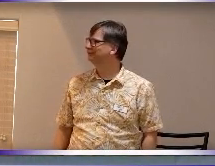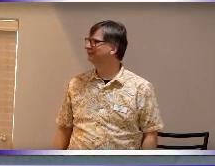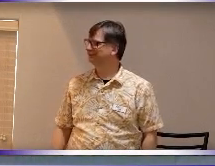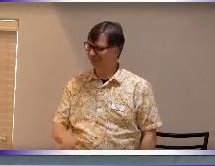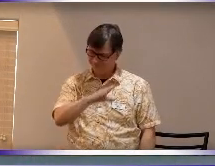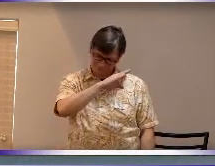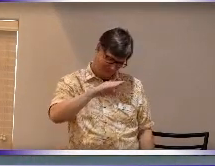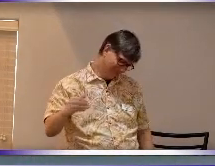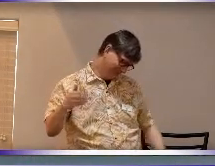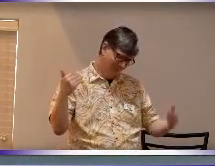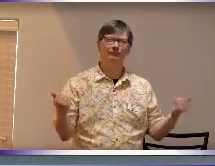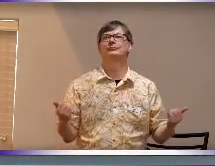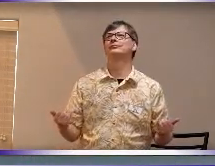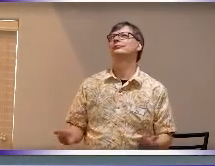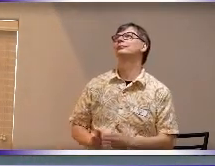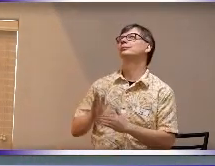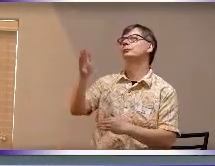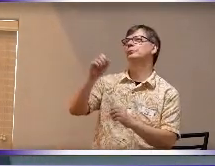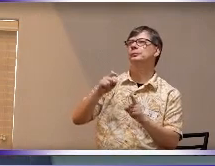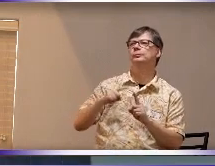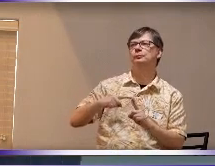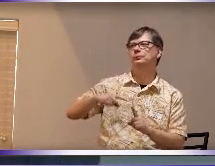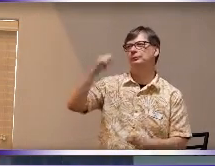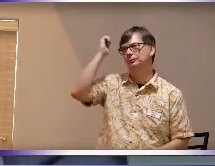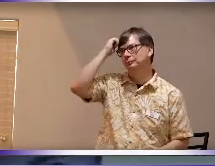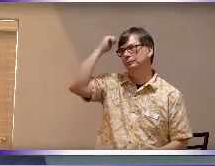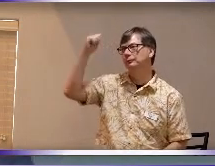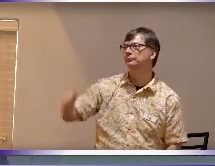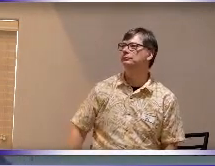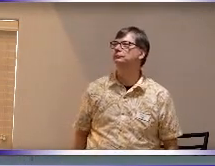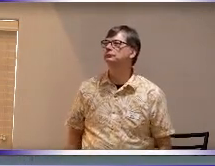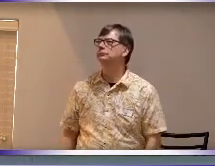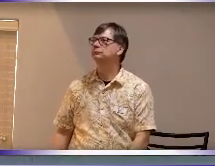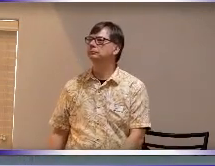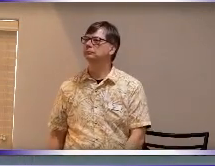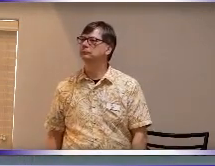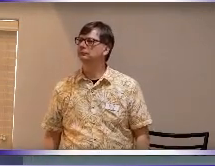And what comes to mind? Anyone want to popcorn a sentence or a phrase or a